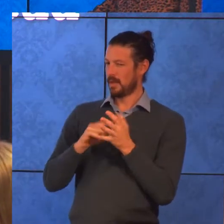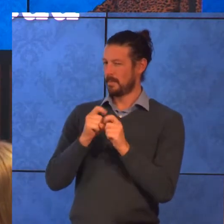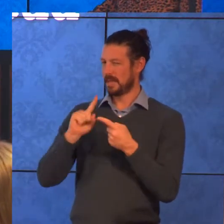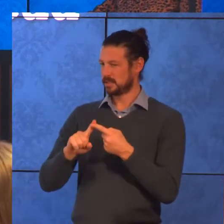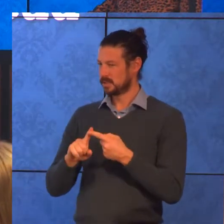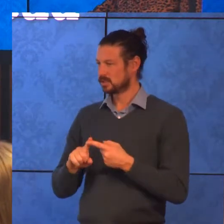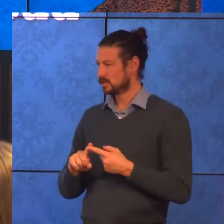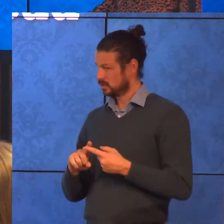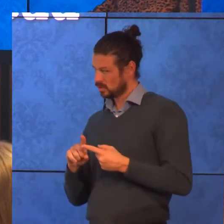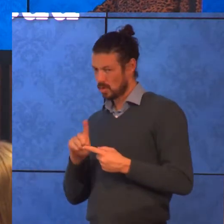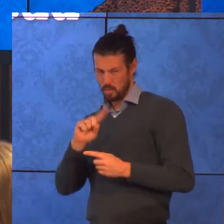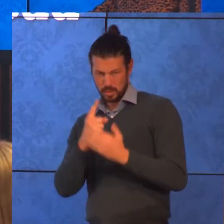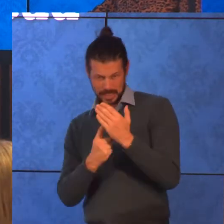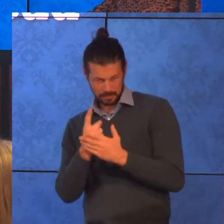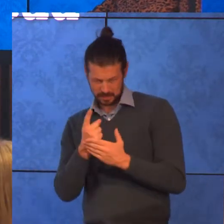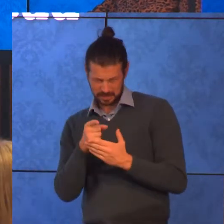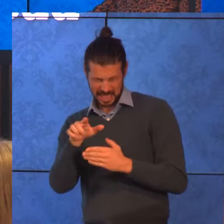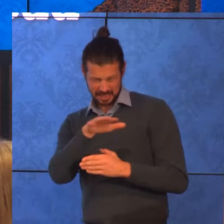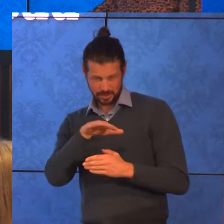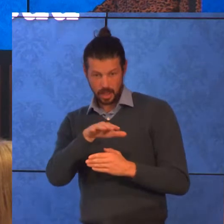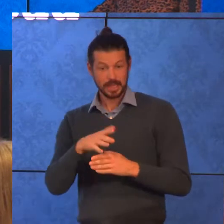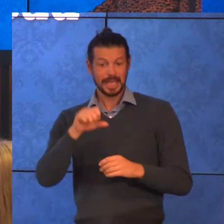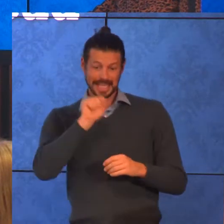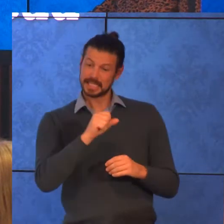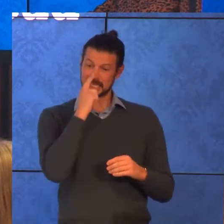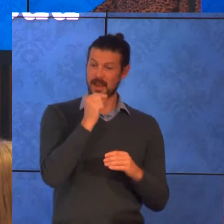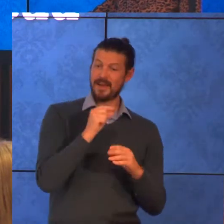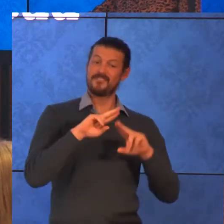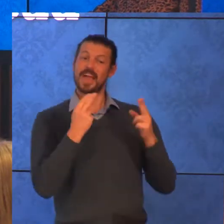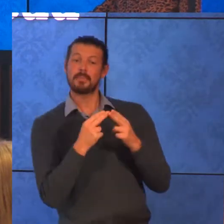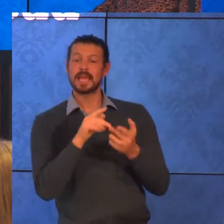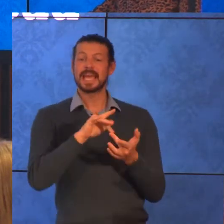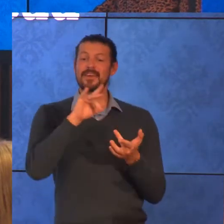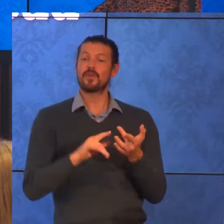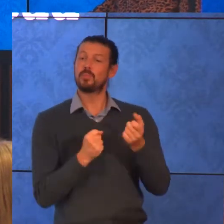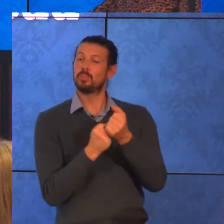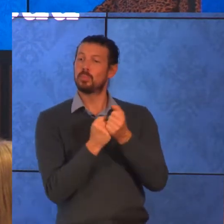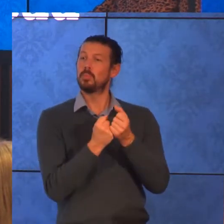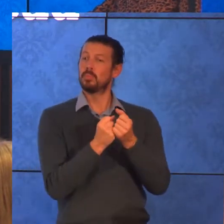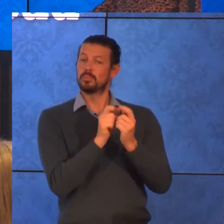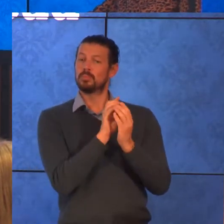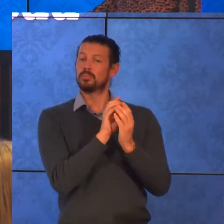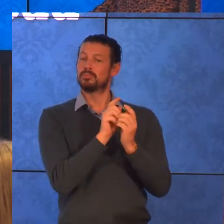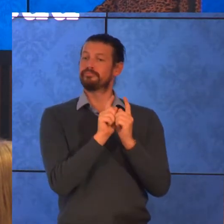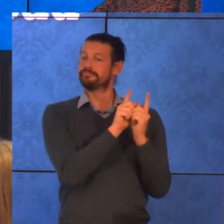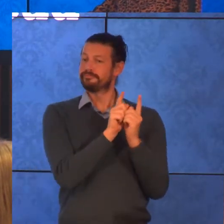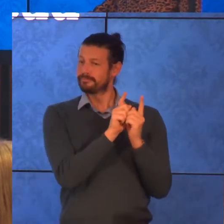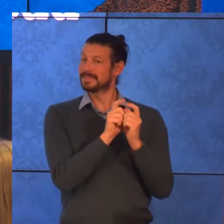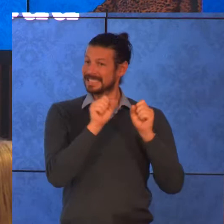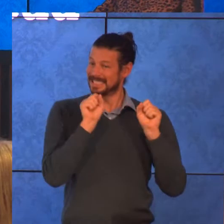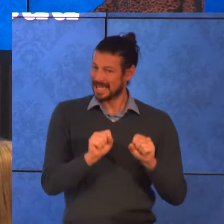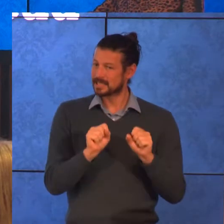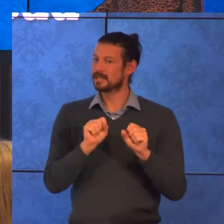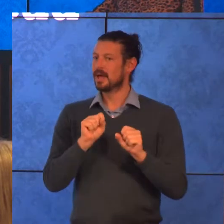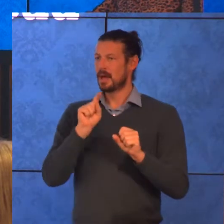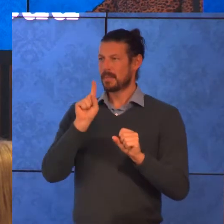got the balance right between wanting people to have access to their family and informal community participation and things like that versus actually making